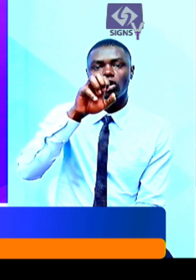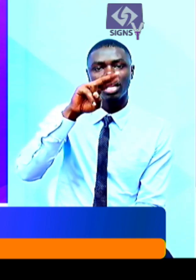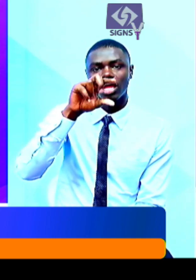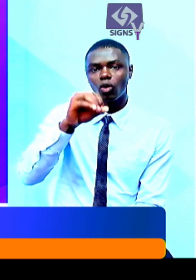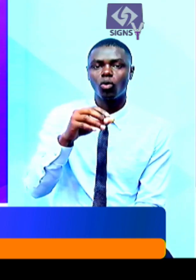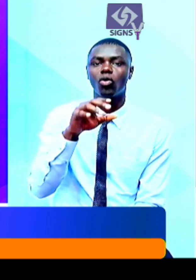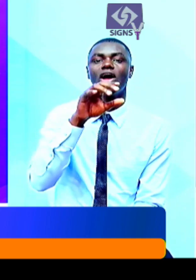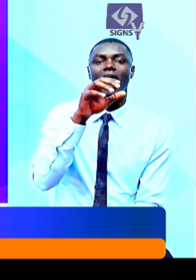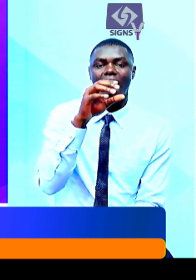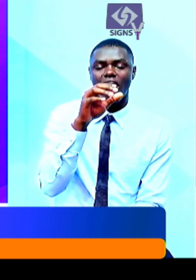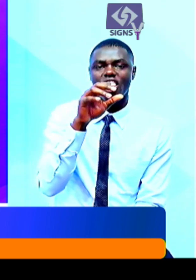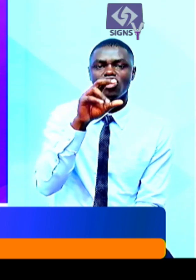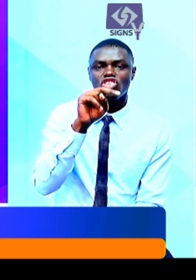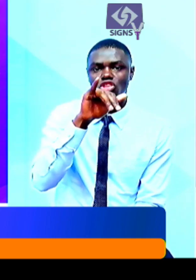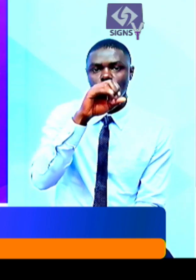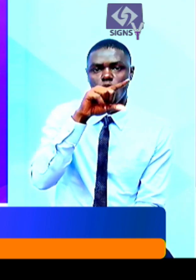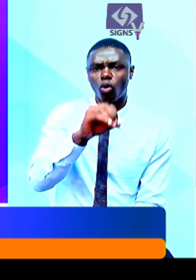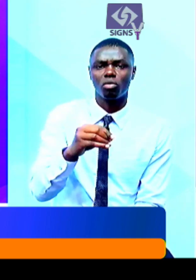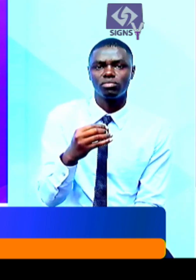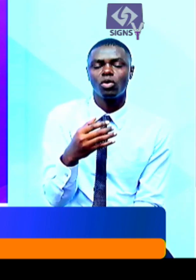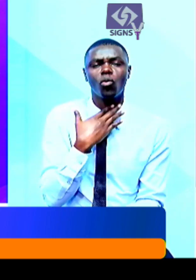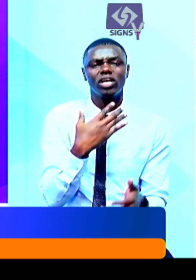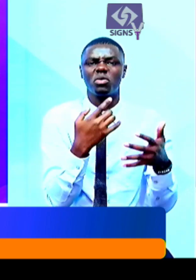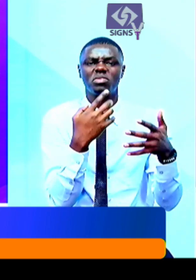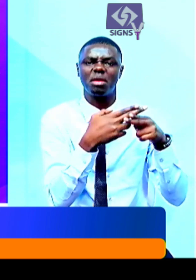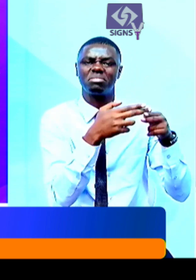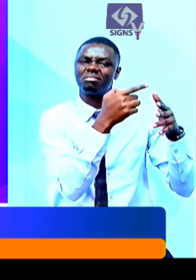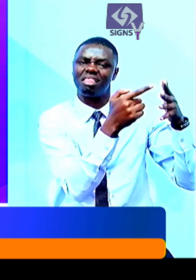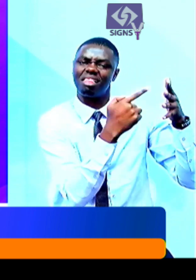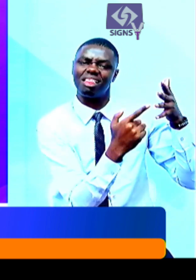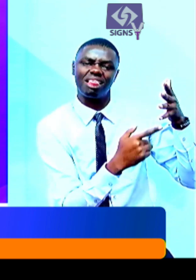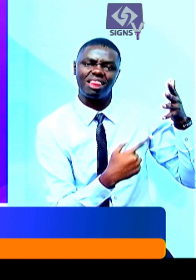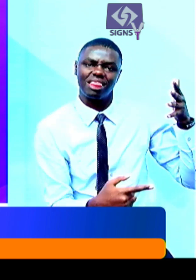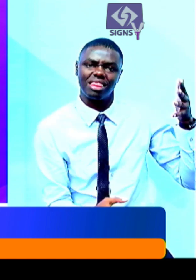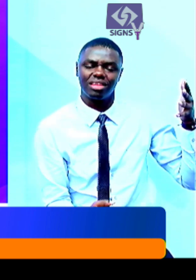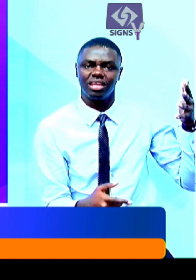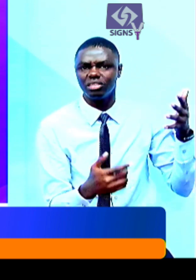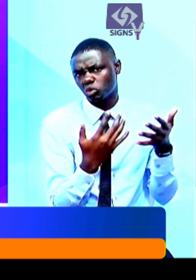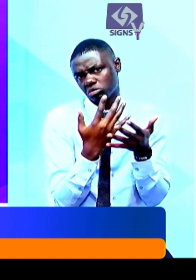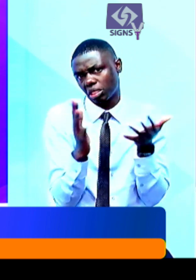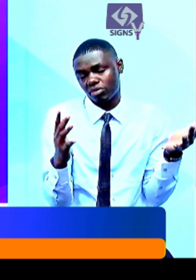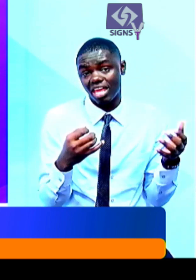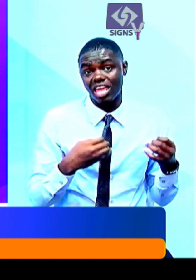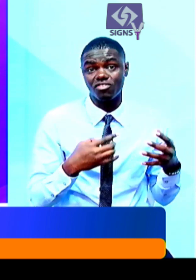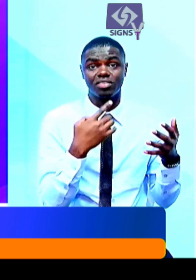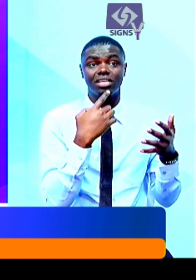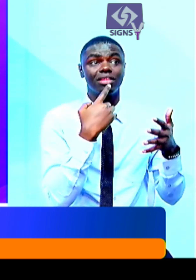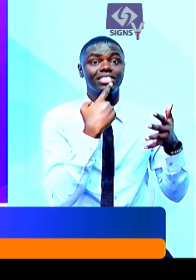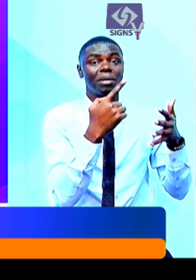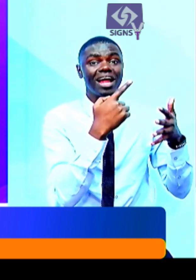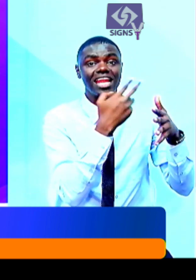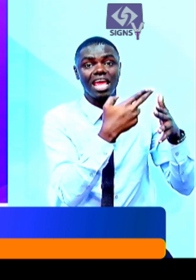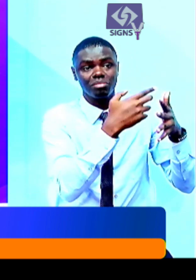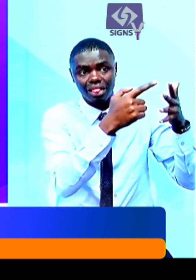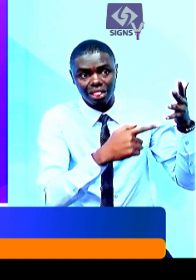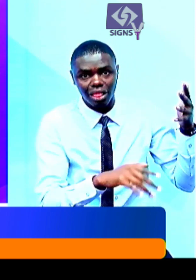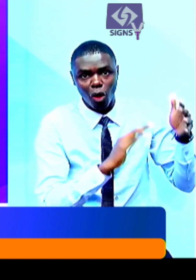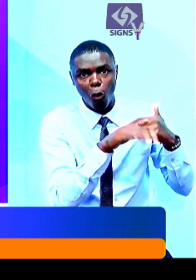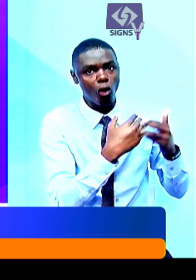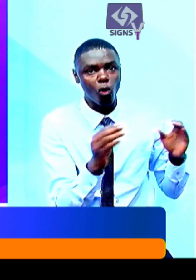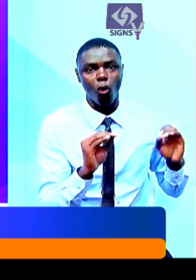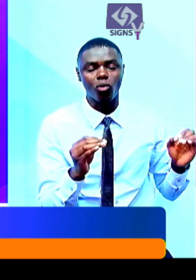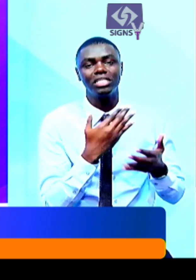Nyong, you name them. I'm sure I don't want to mention them because I might not mention all. Some people might be annoyed. Yeah. But those I call them Saba